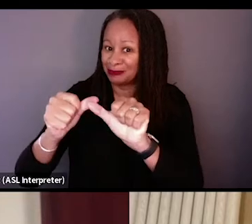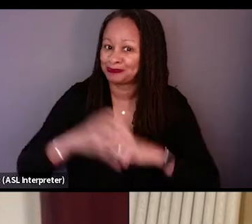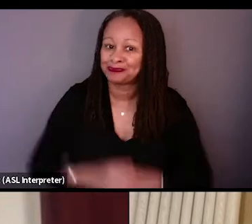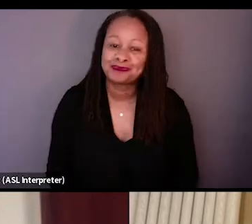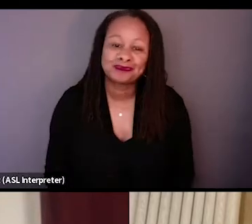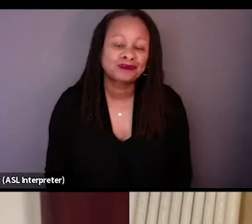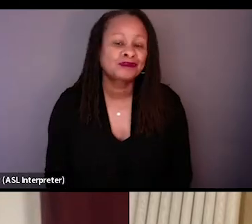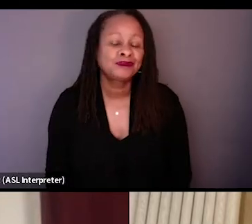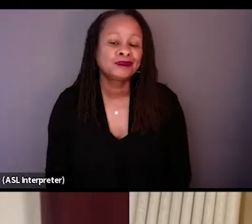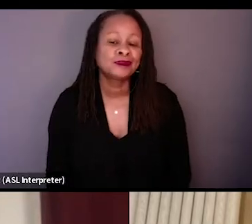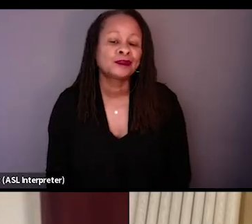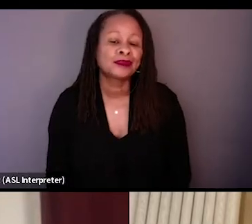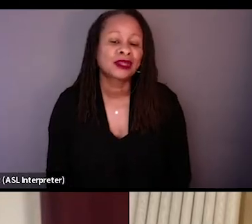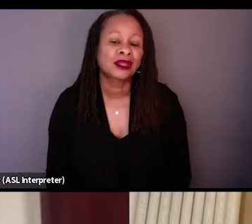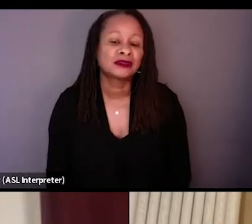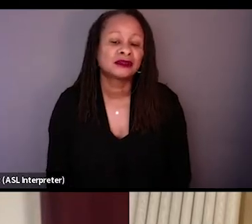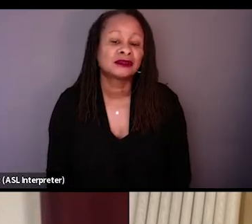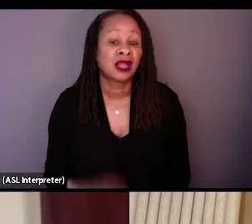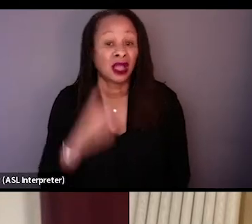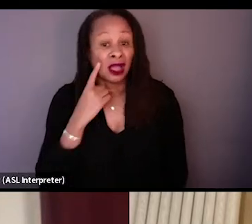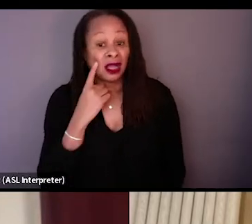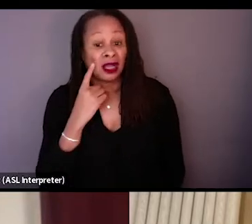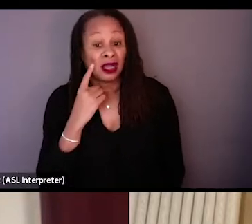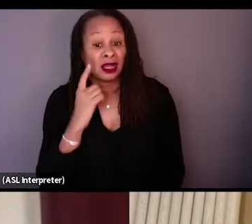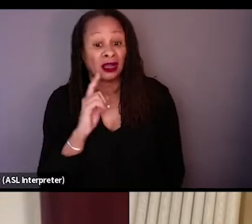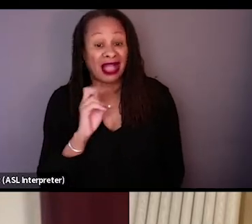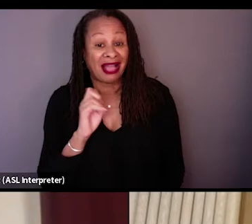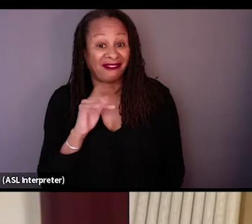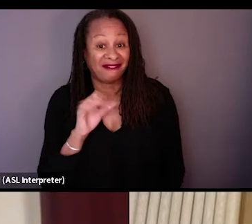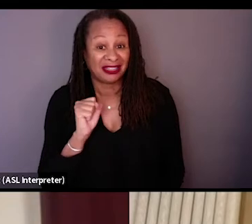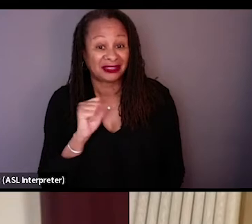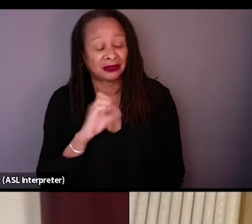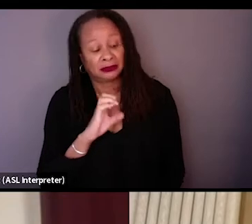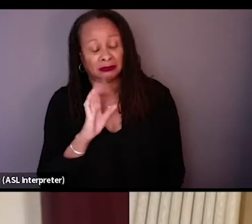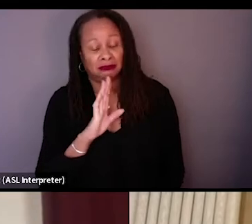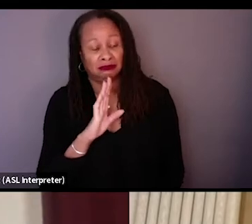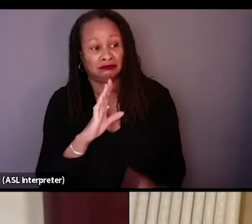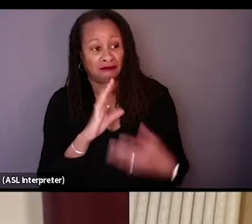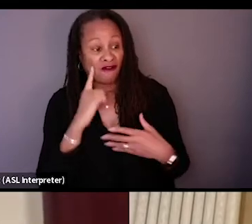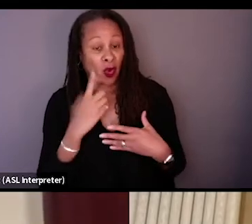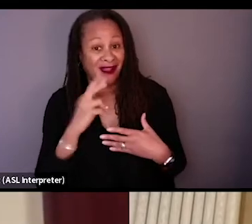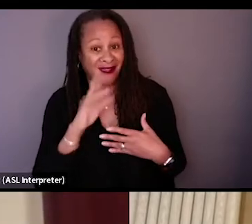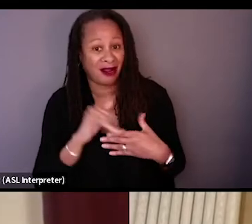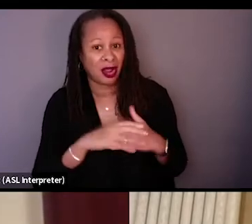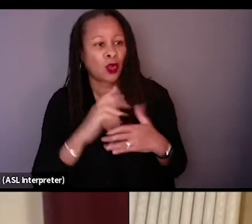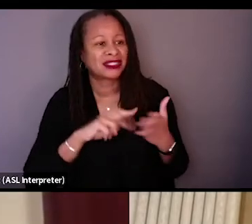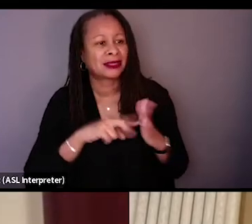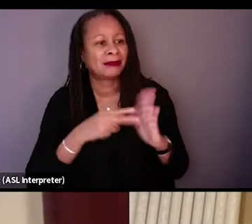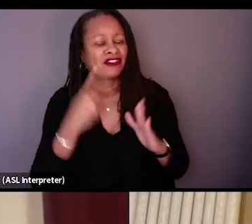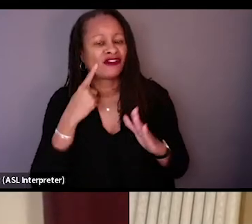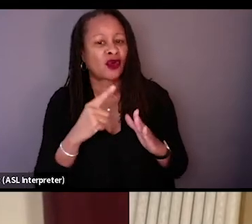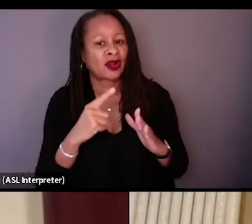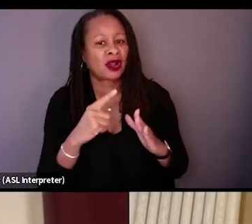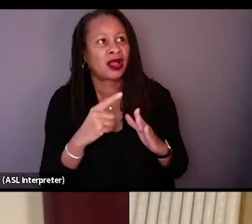for Harry, it's a question of, what does it profit a man to gain the world and lose his soul?